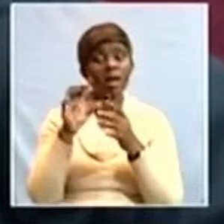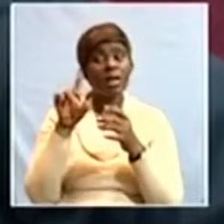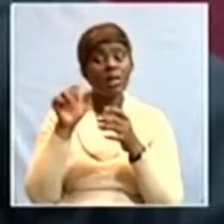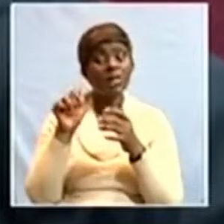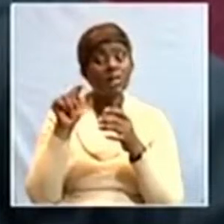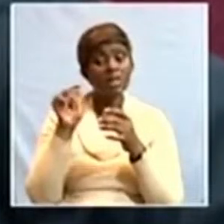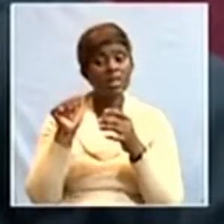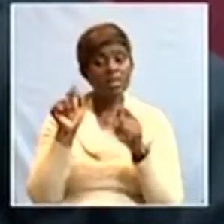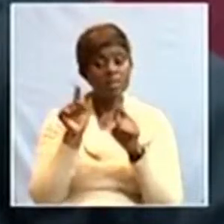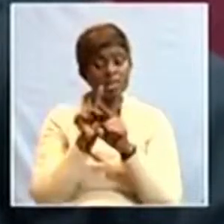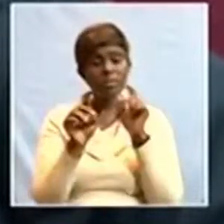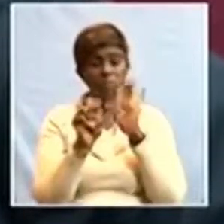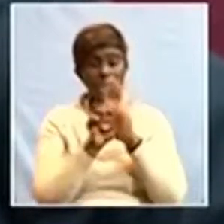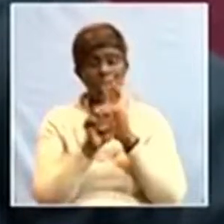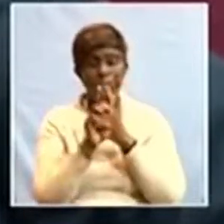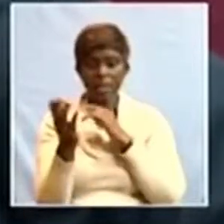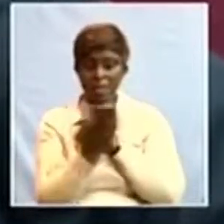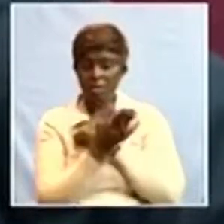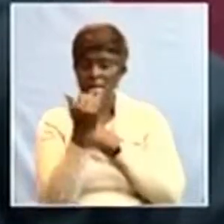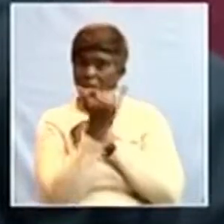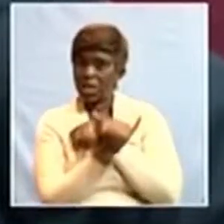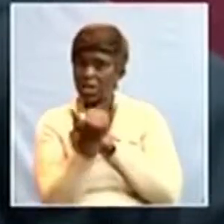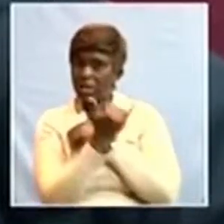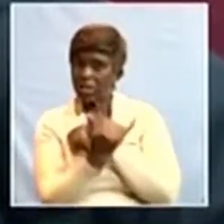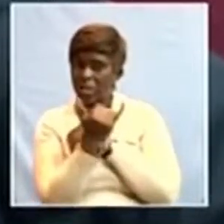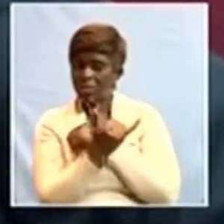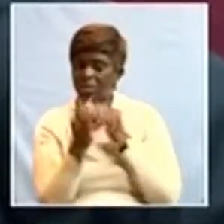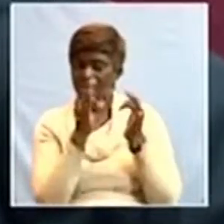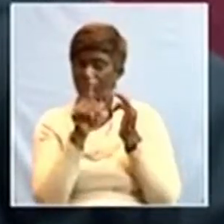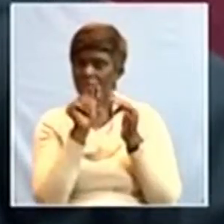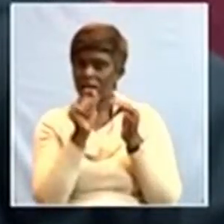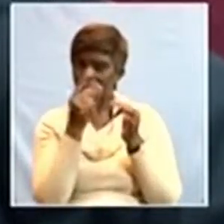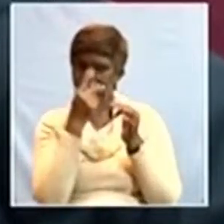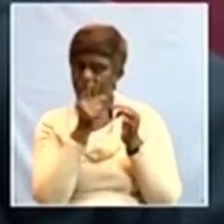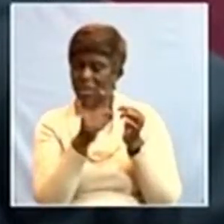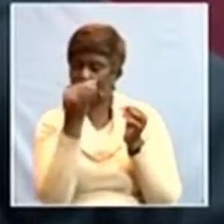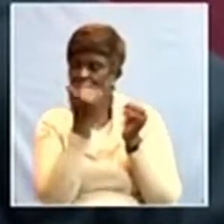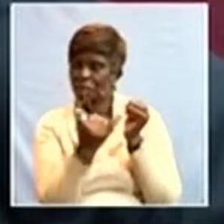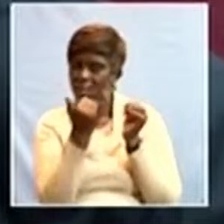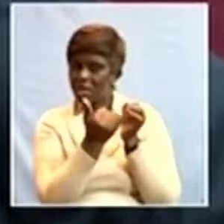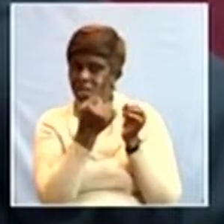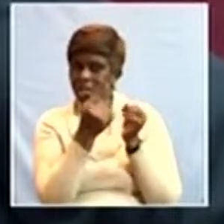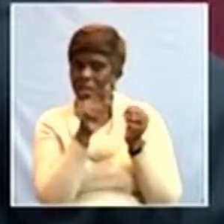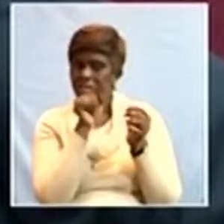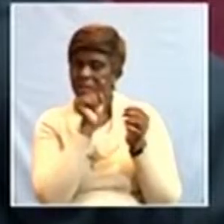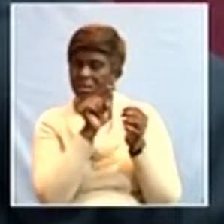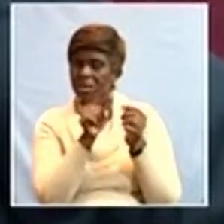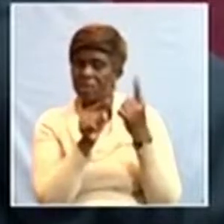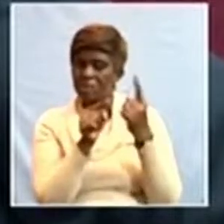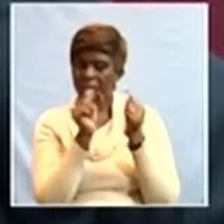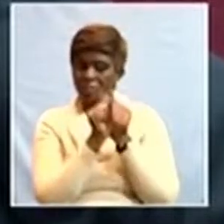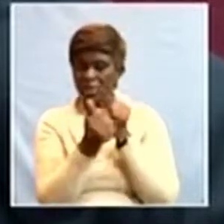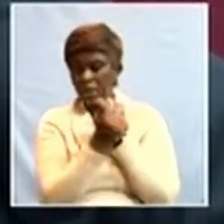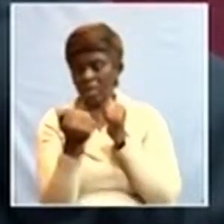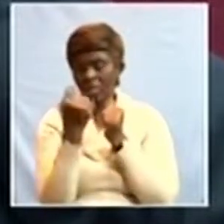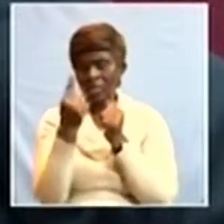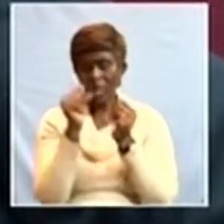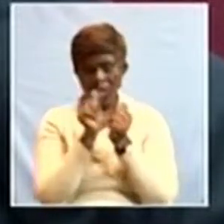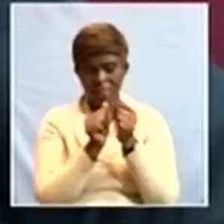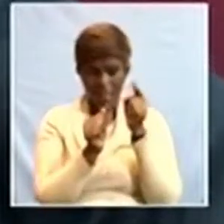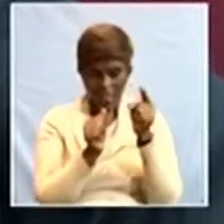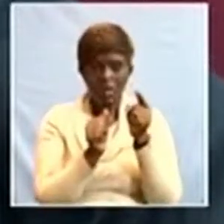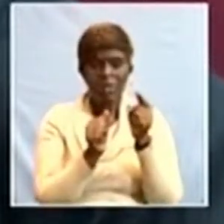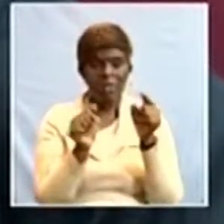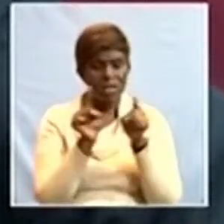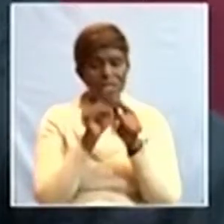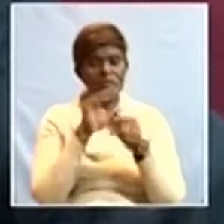So like these, the yellow ones, if you can see the yellow ones, this one and the other one and this one,